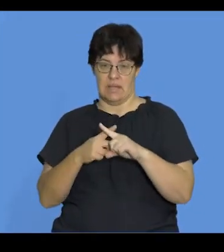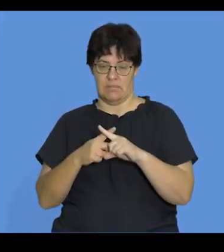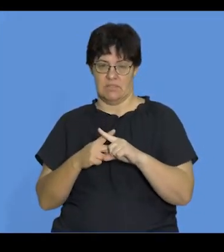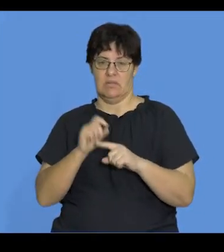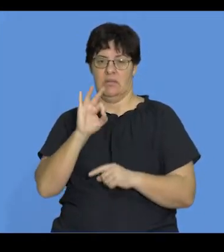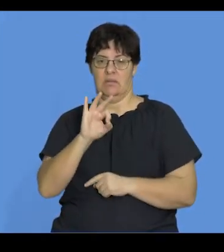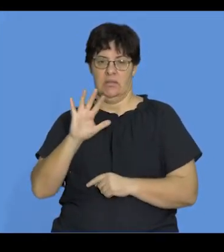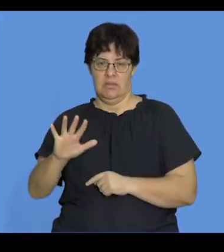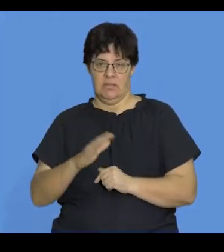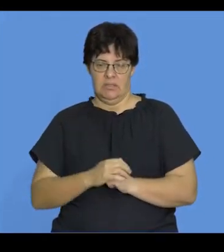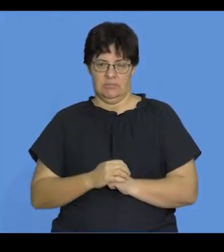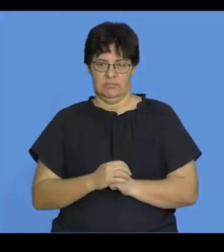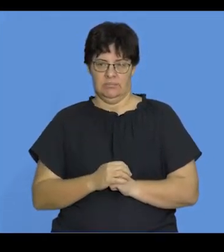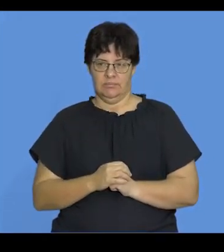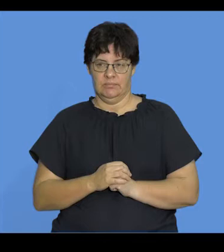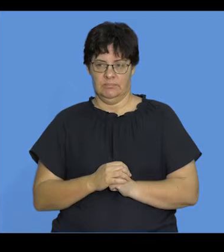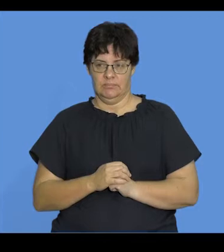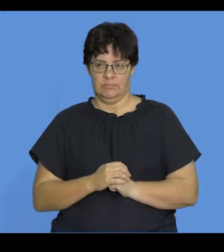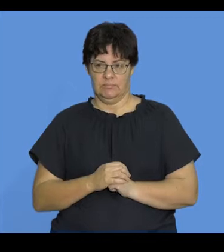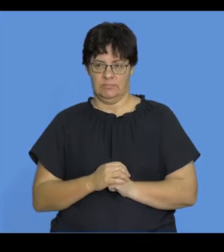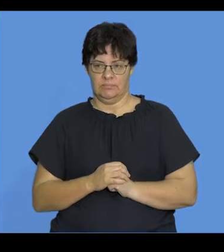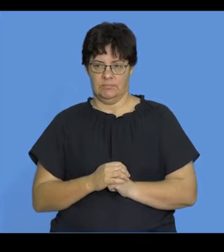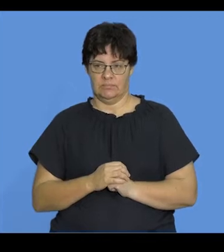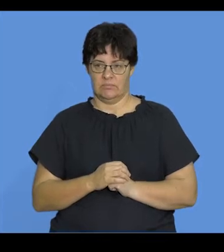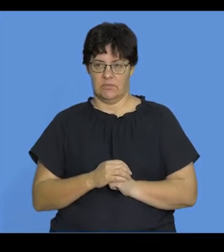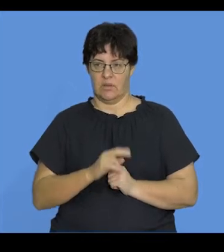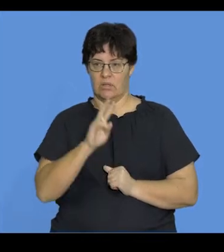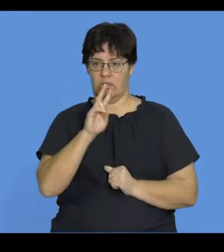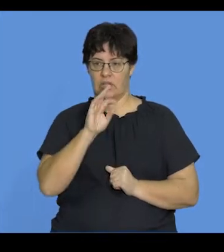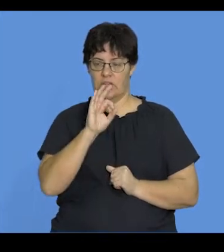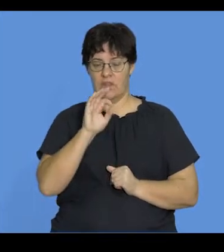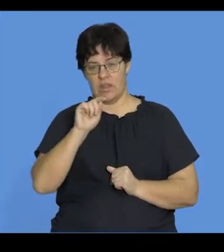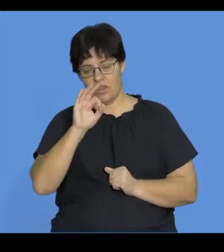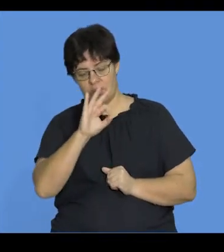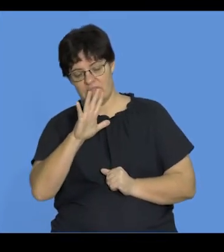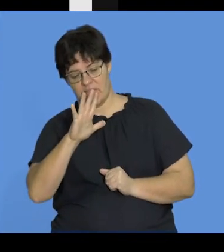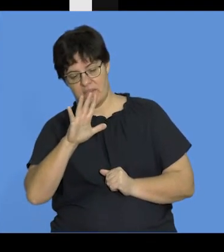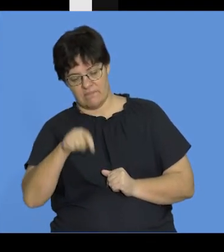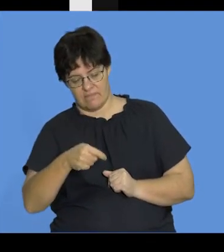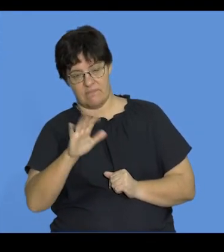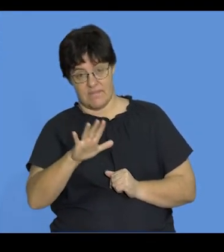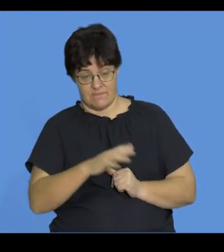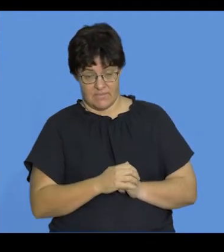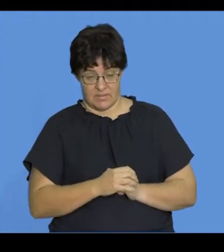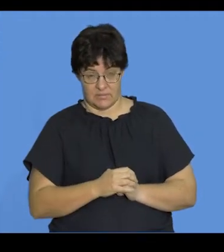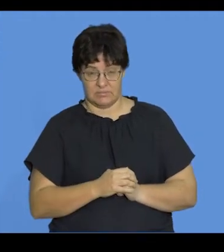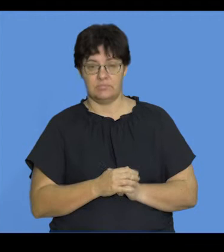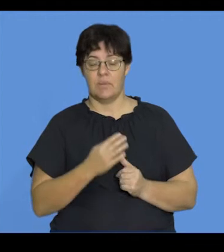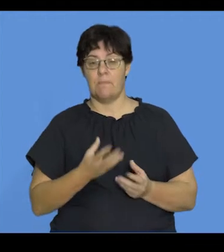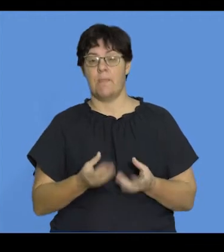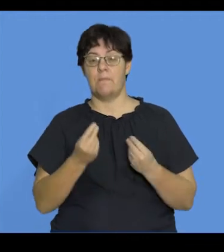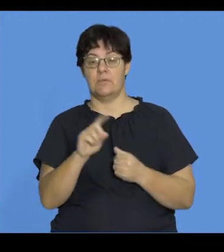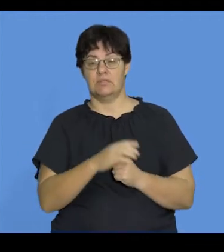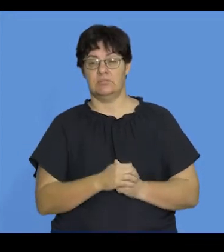by 35.5, right? So if we go to our calculator, what do we